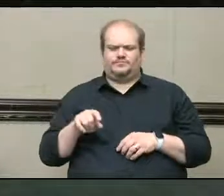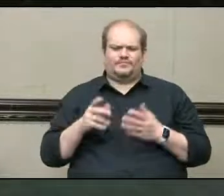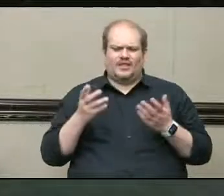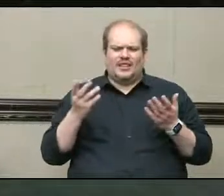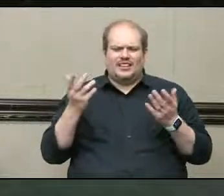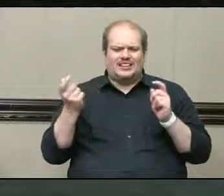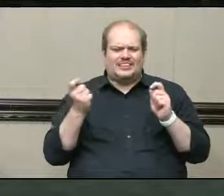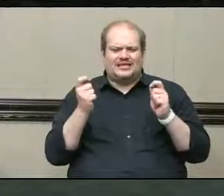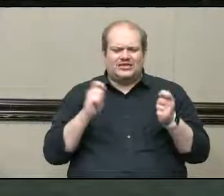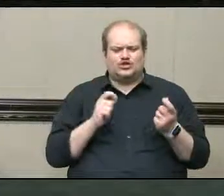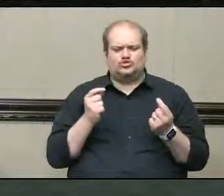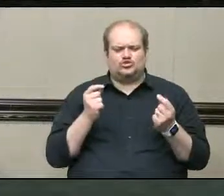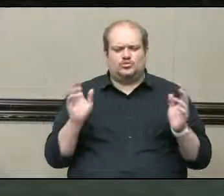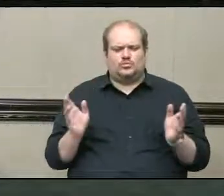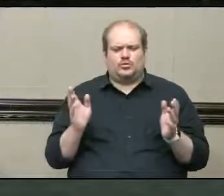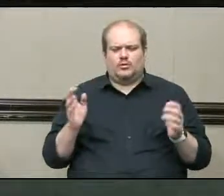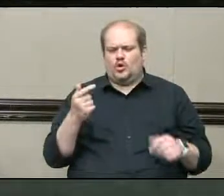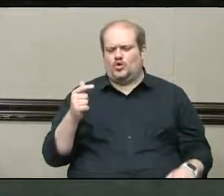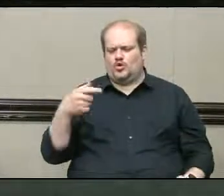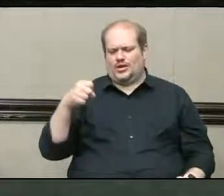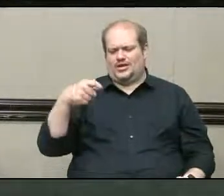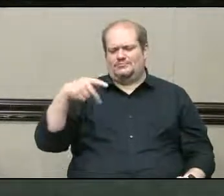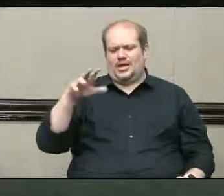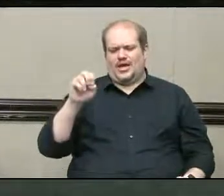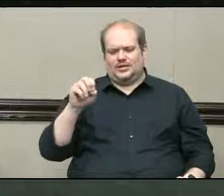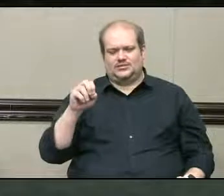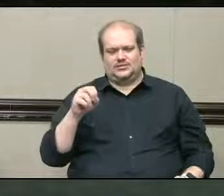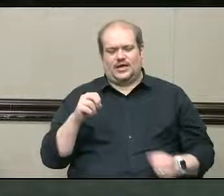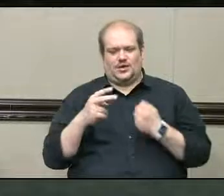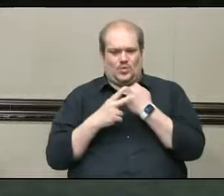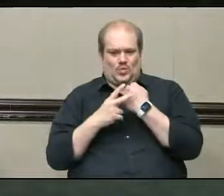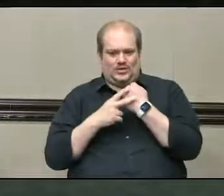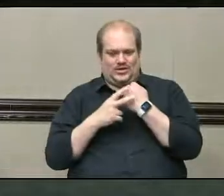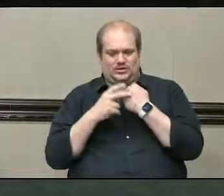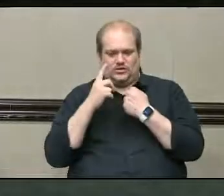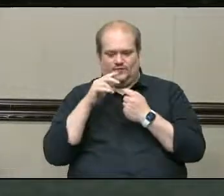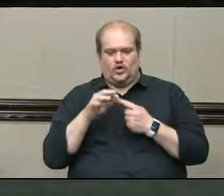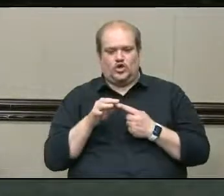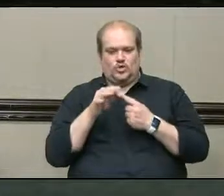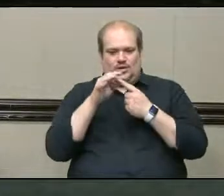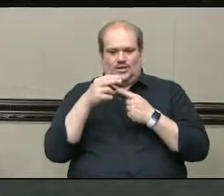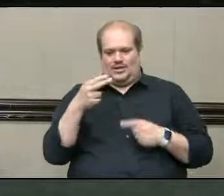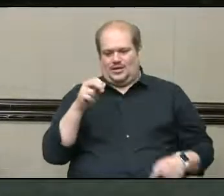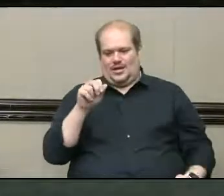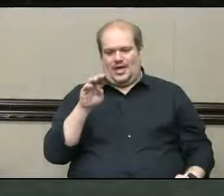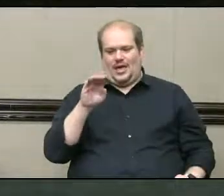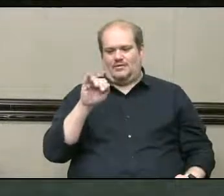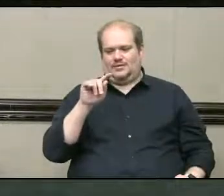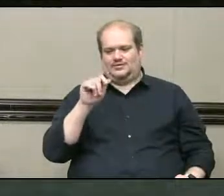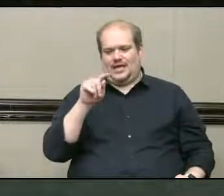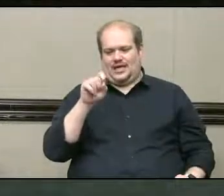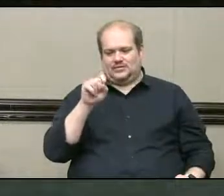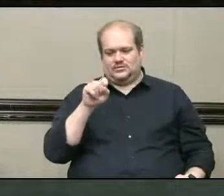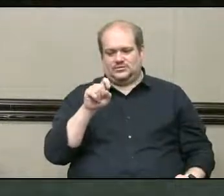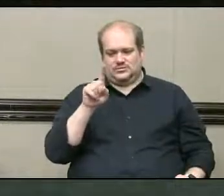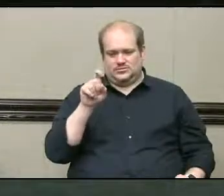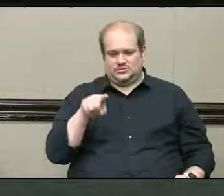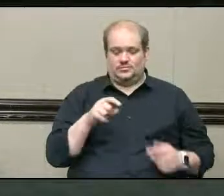do these changes do to promote green space and retention of unique habitats?